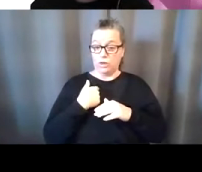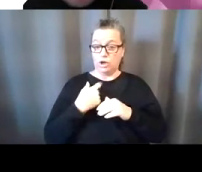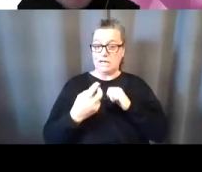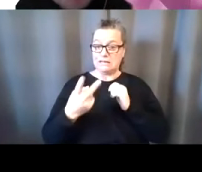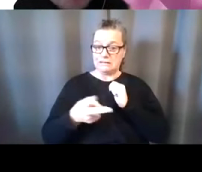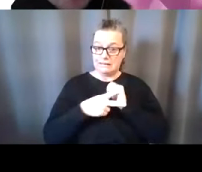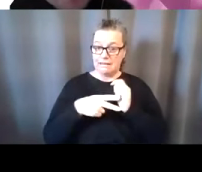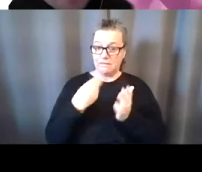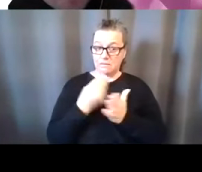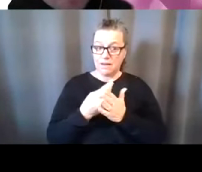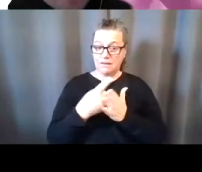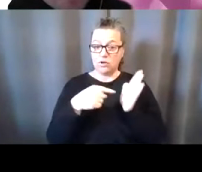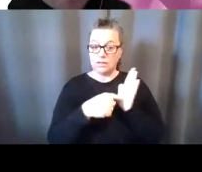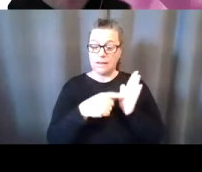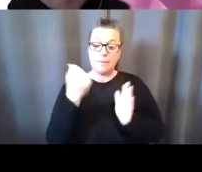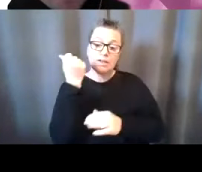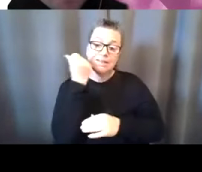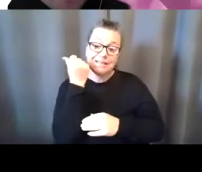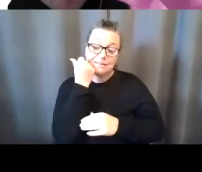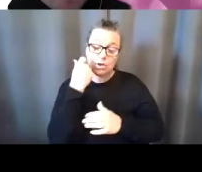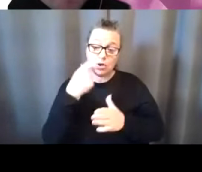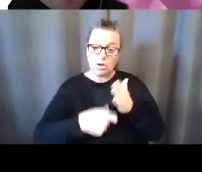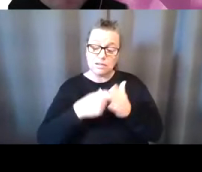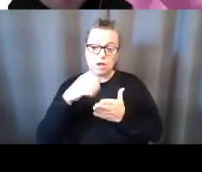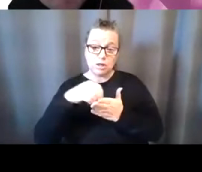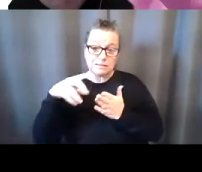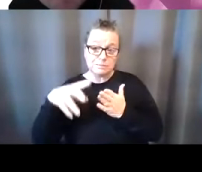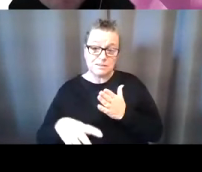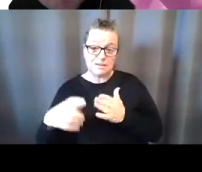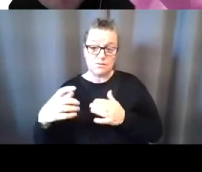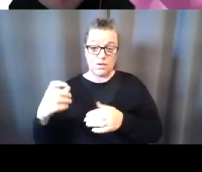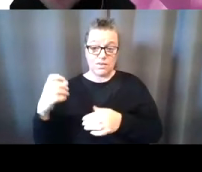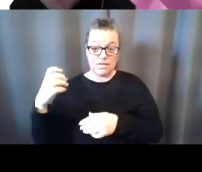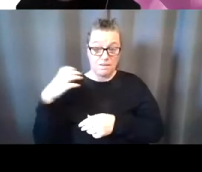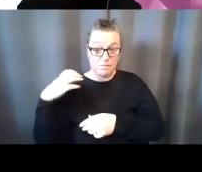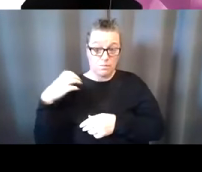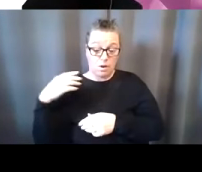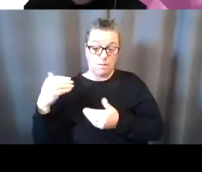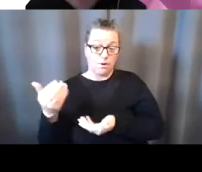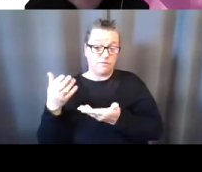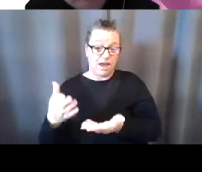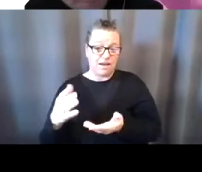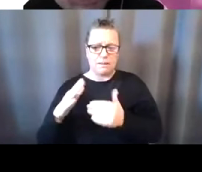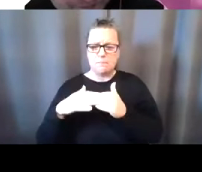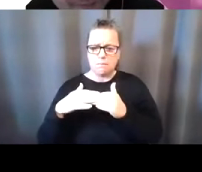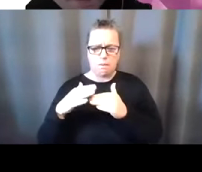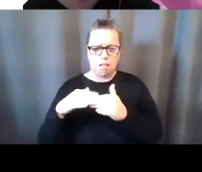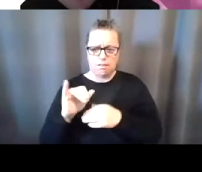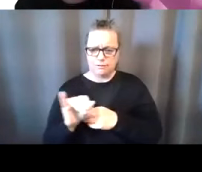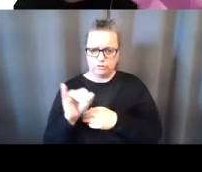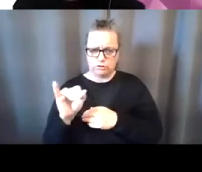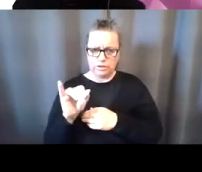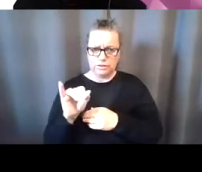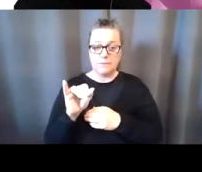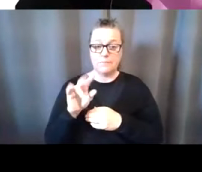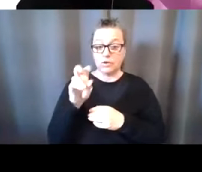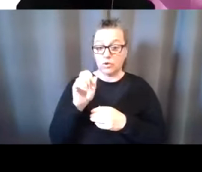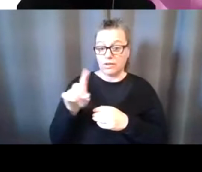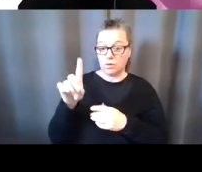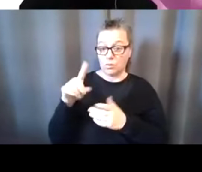example, dental costs are notoriously expensive, with employers providing minimal insurance, if any at all. And according to a 2001